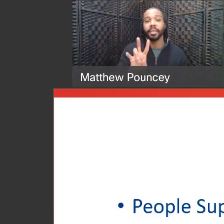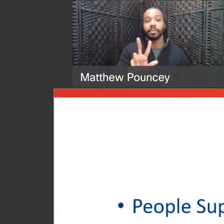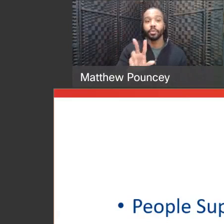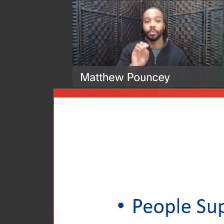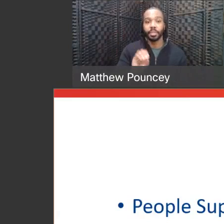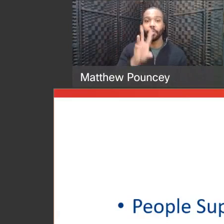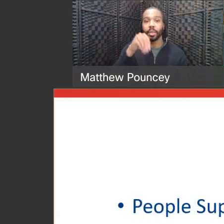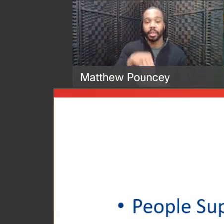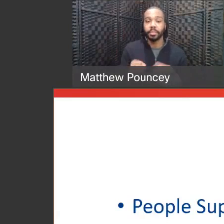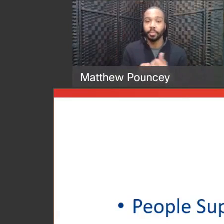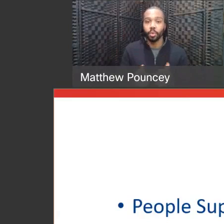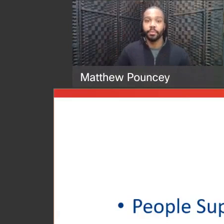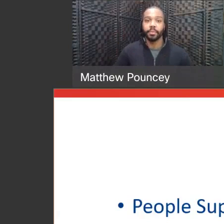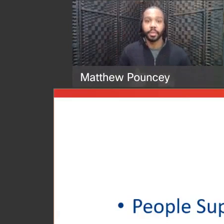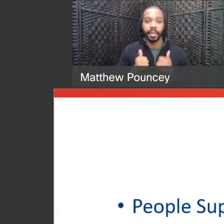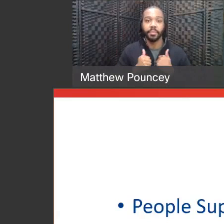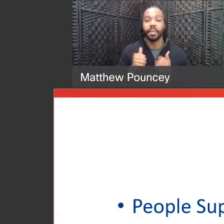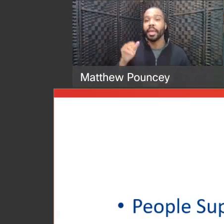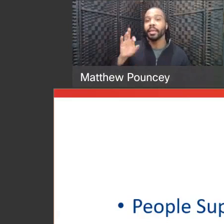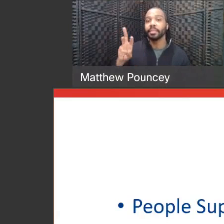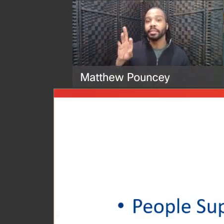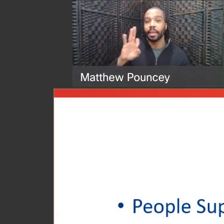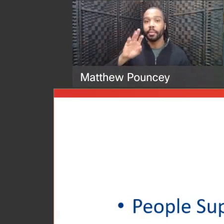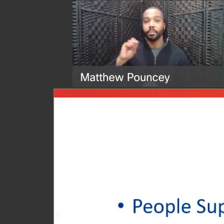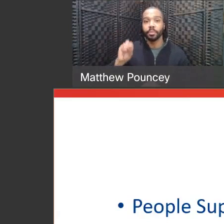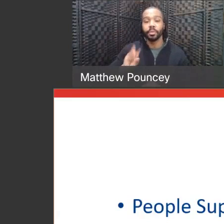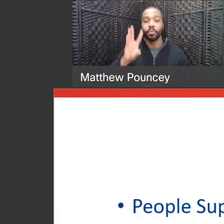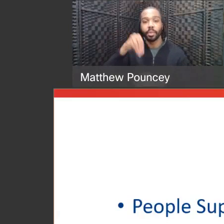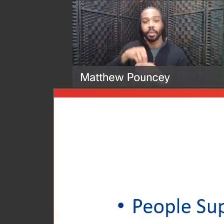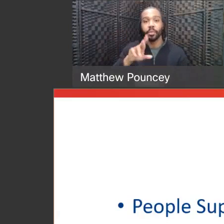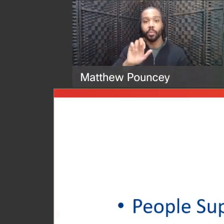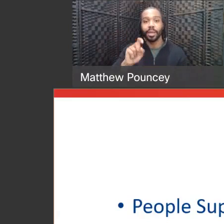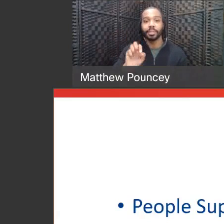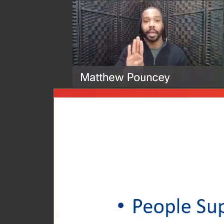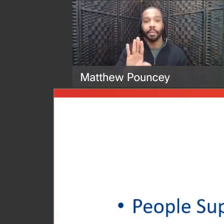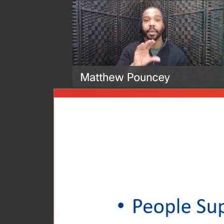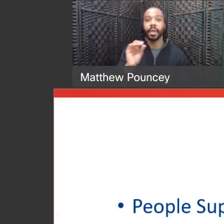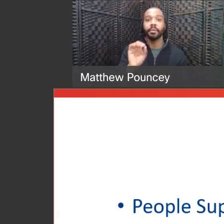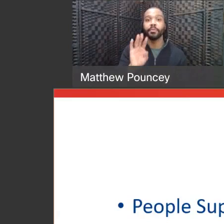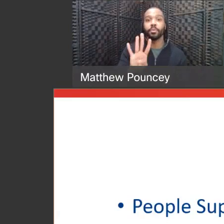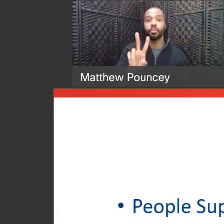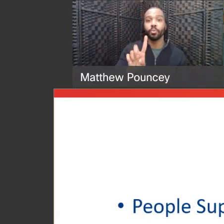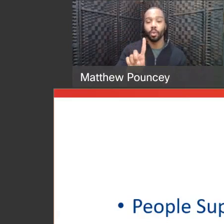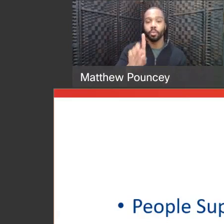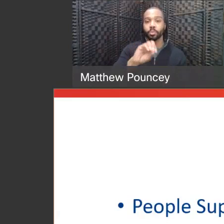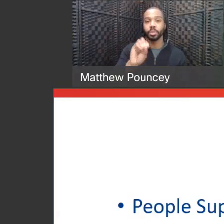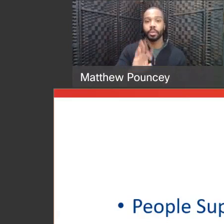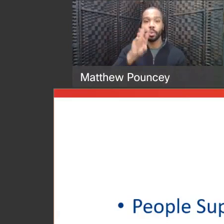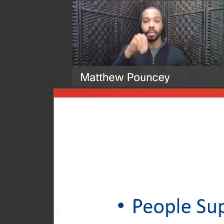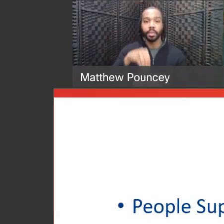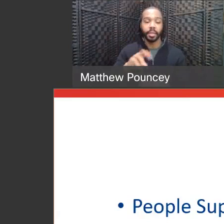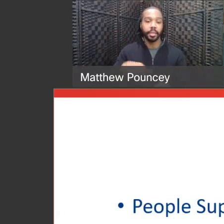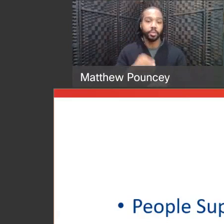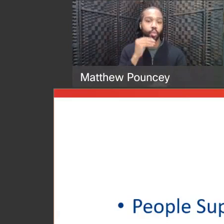in supported living, 69% in res habs, and 41% in natural homes.